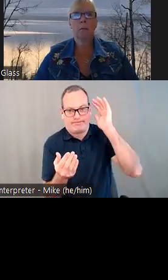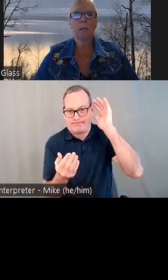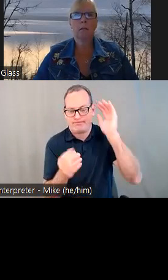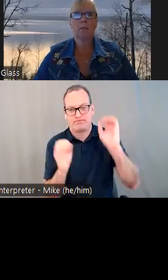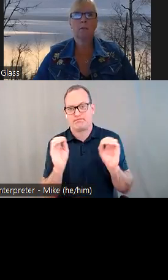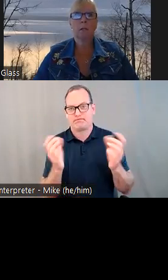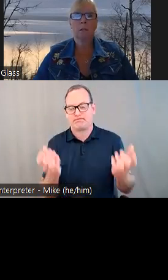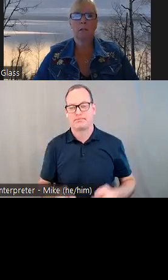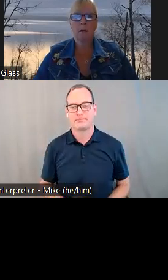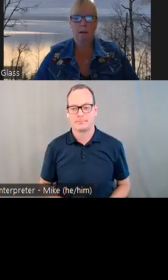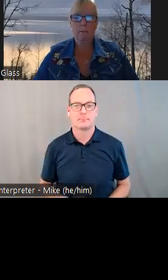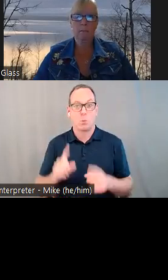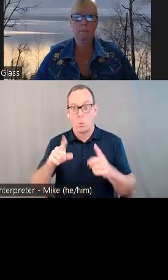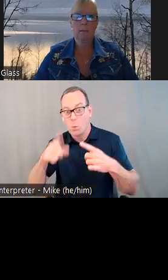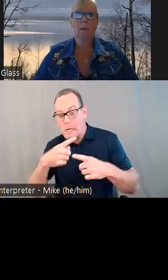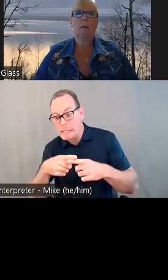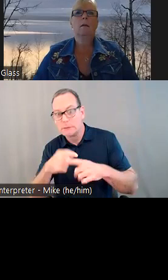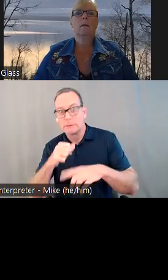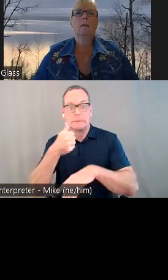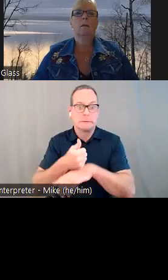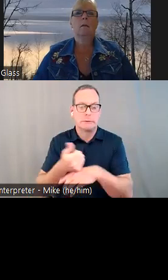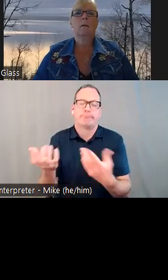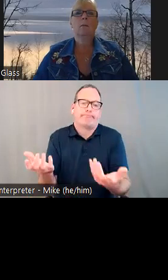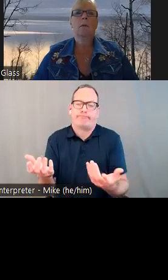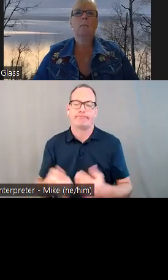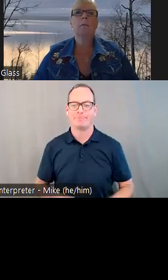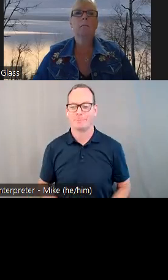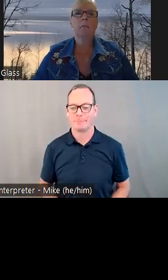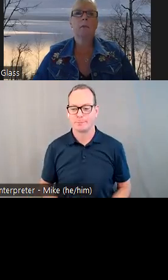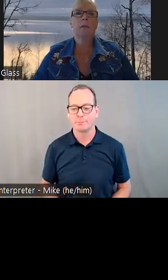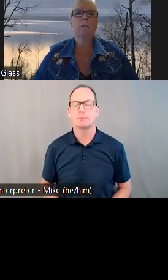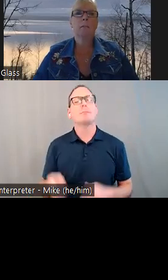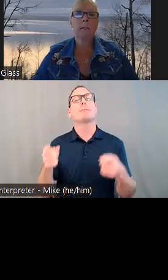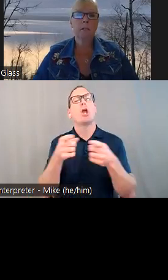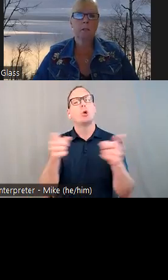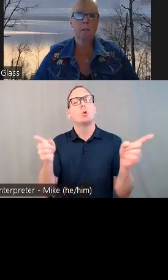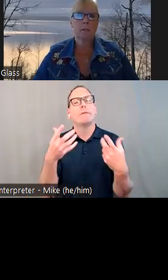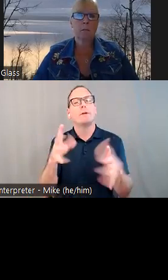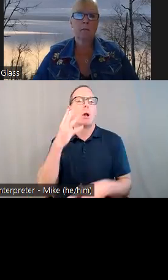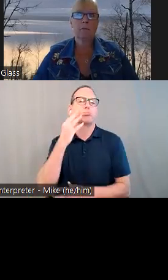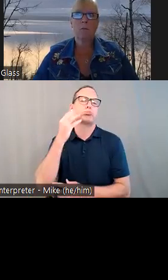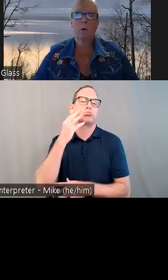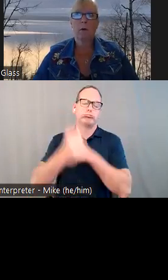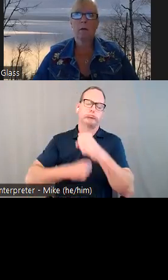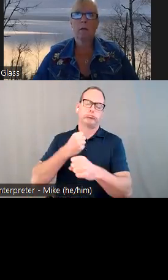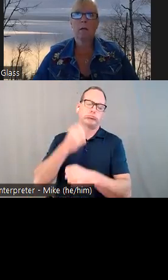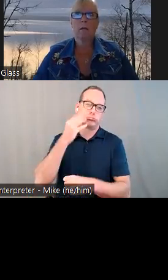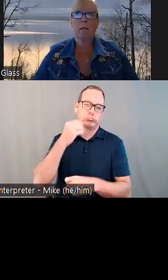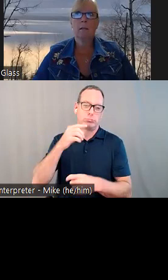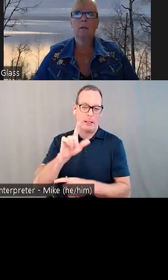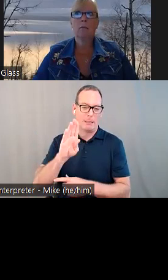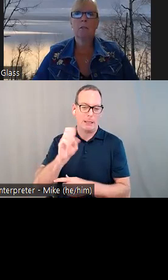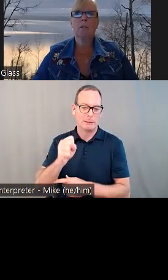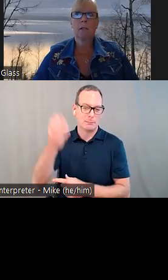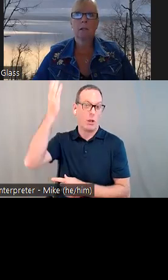in LBS for a long time, you would probably remember that completions, number 4,